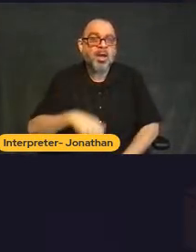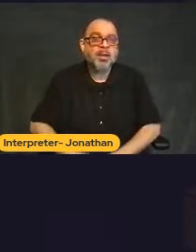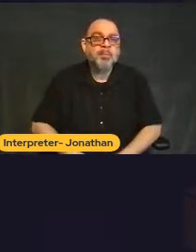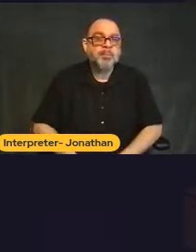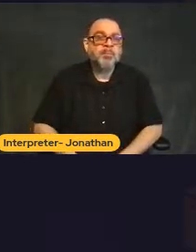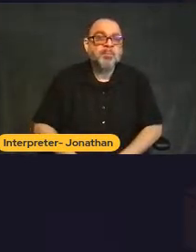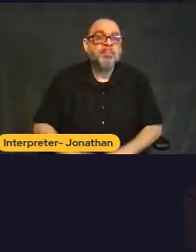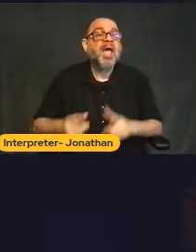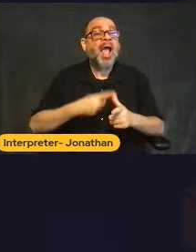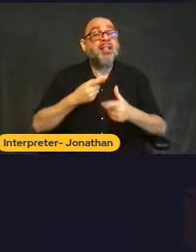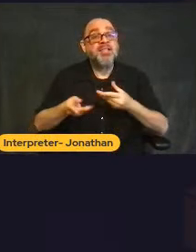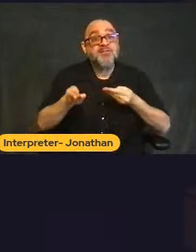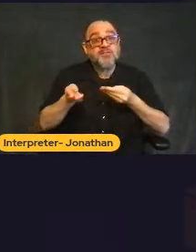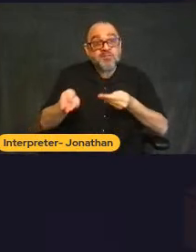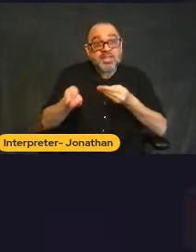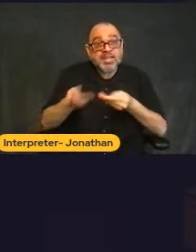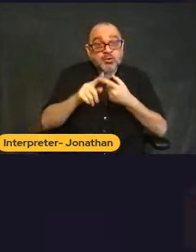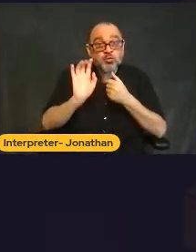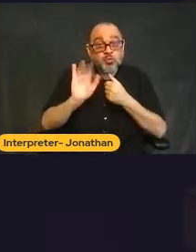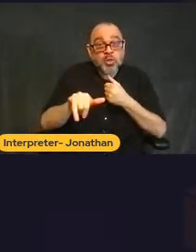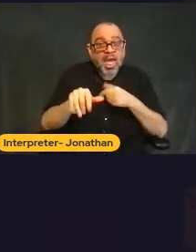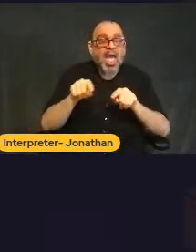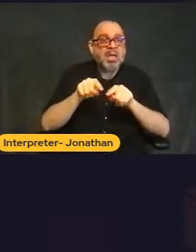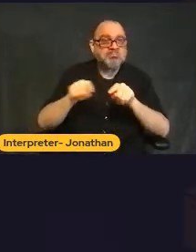cd into it.